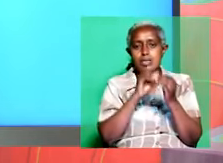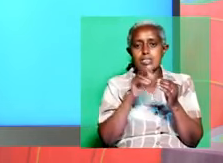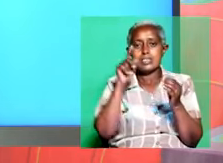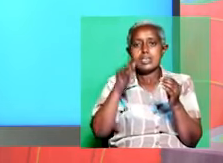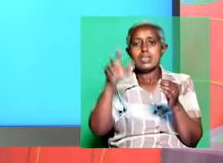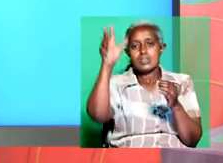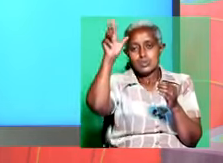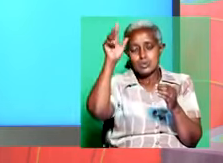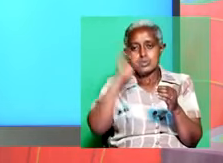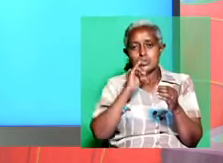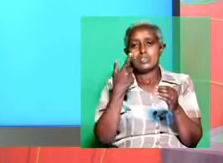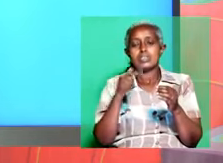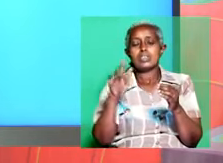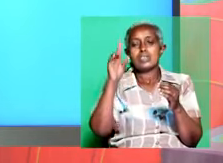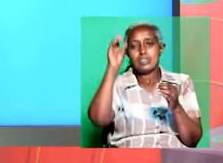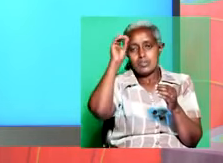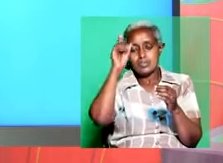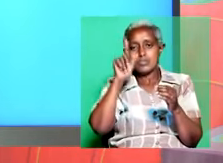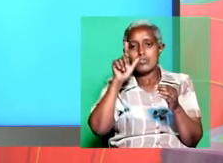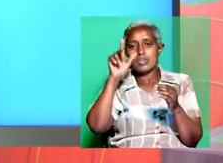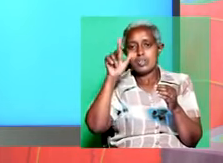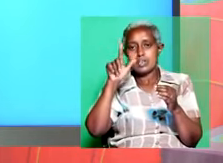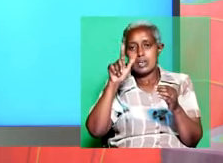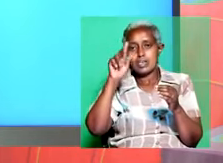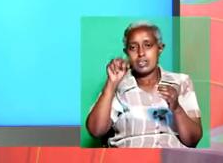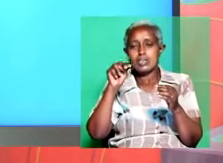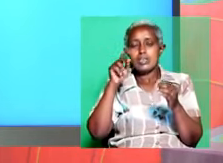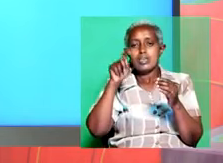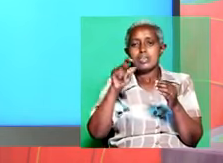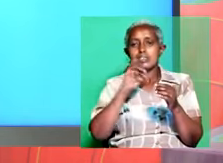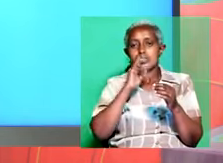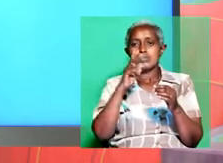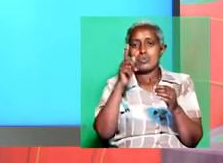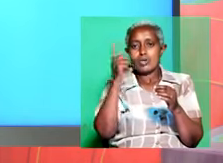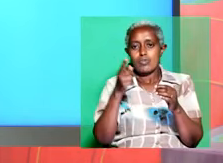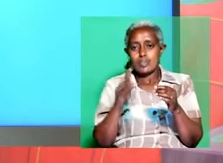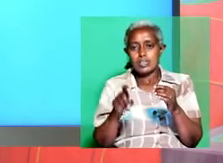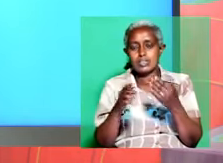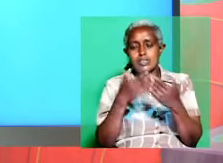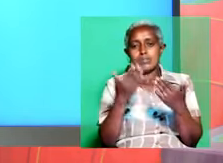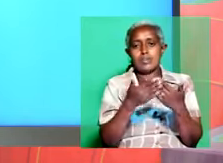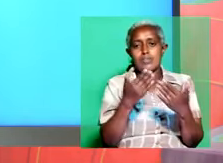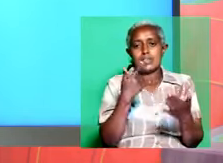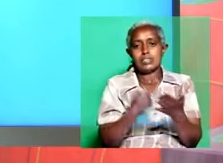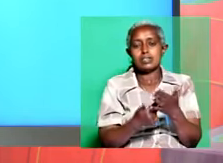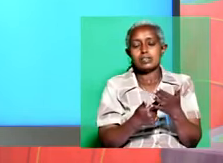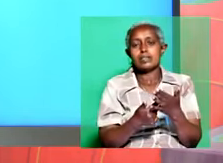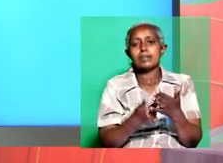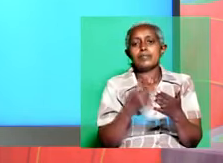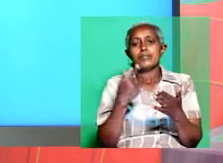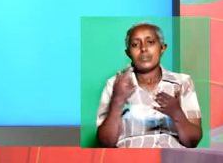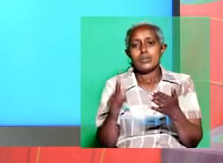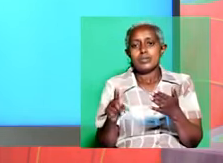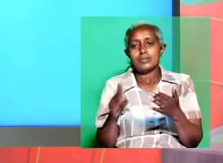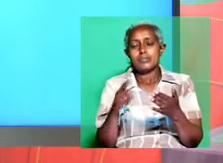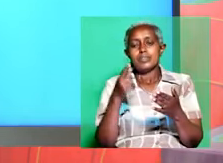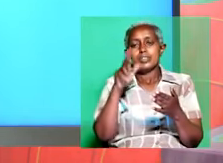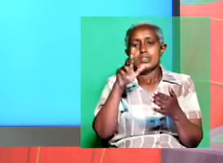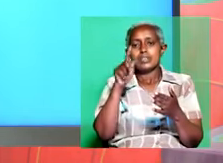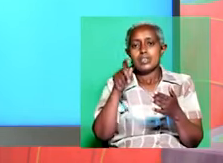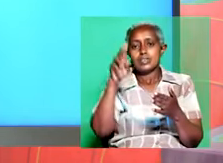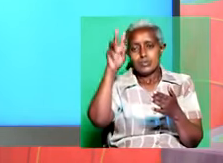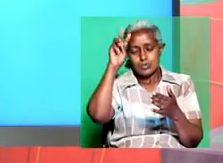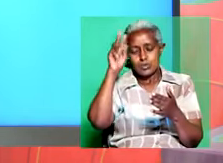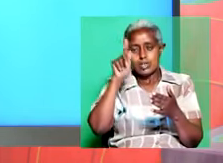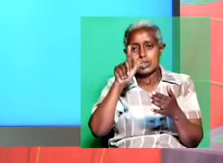x cubed. The derivative of ln x, it is 1 over x. Therefore, simplifying this, you will have this one, 3x